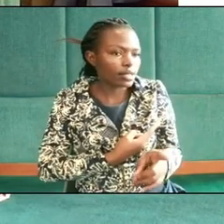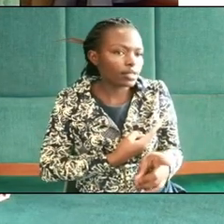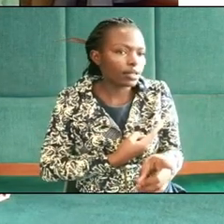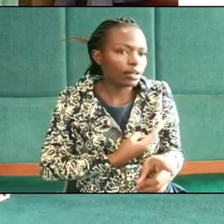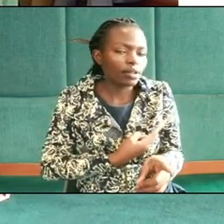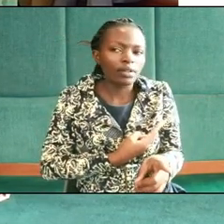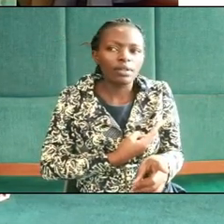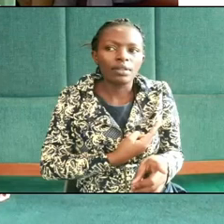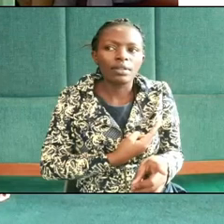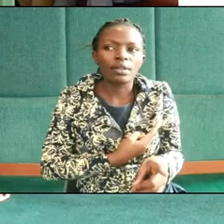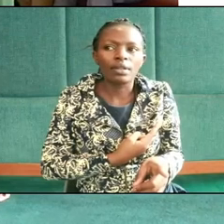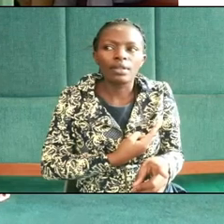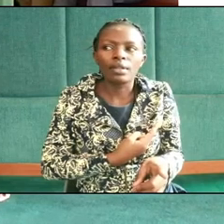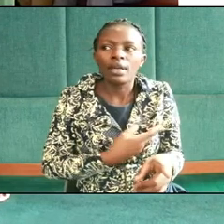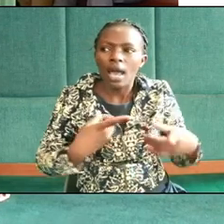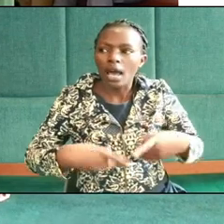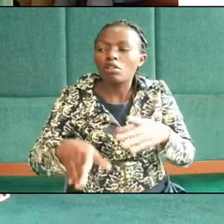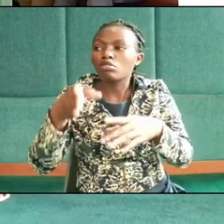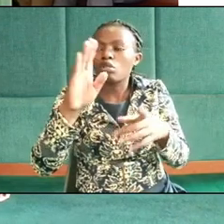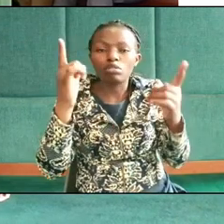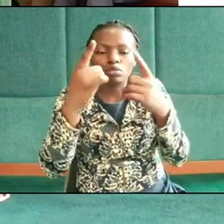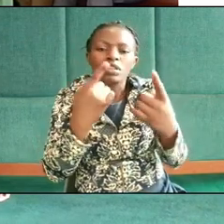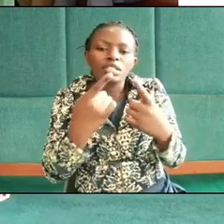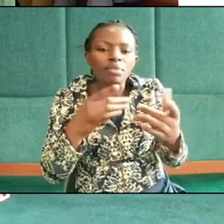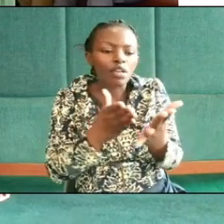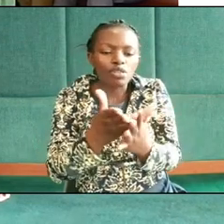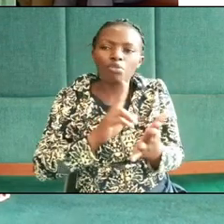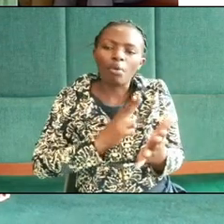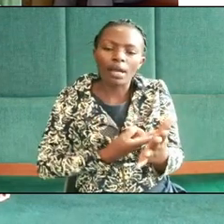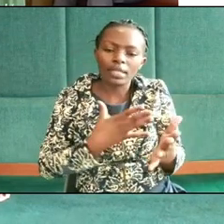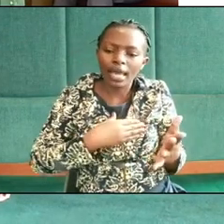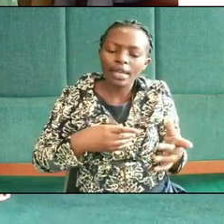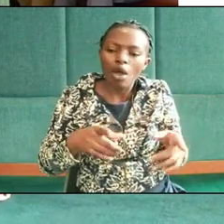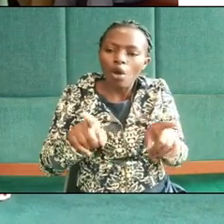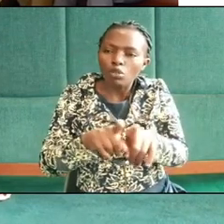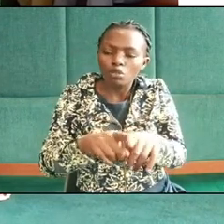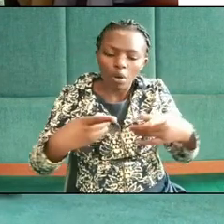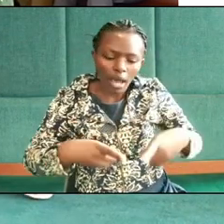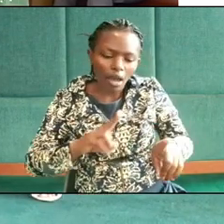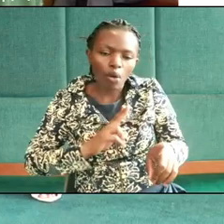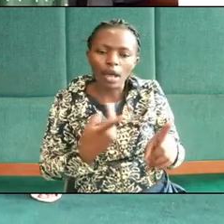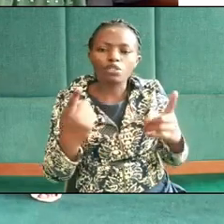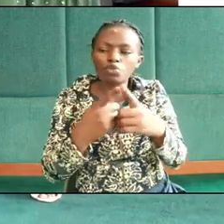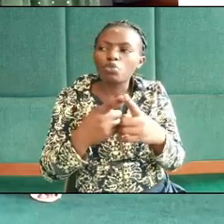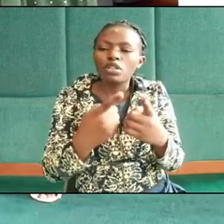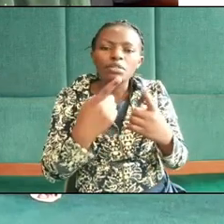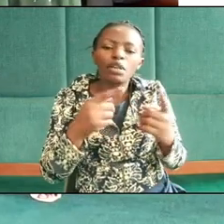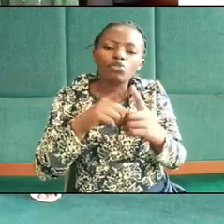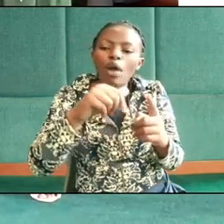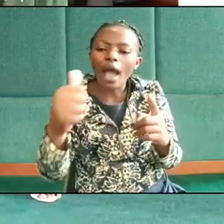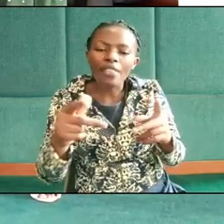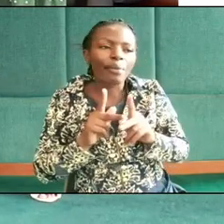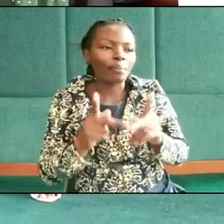allows God to speak through us, and he speaks through us and allows us to speak to other people as well. So we become